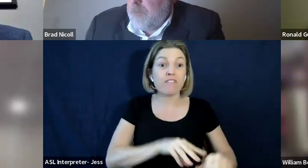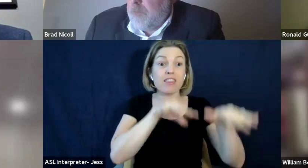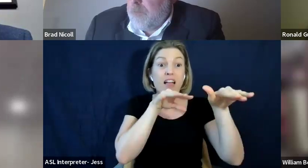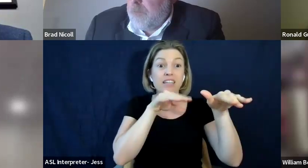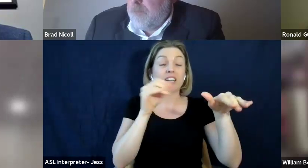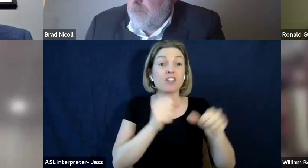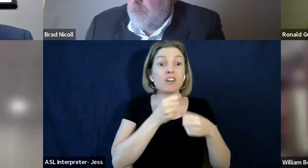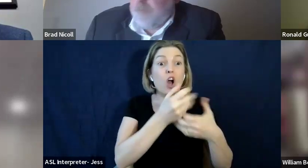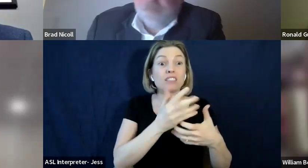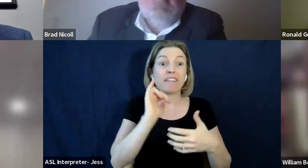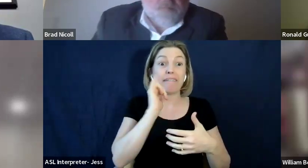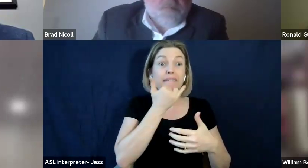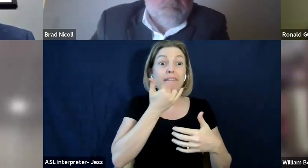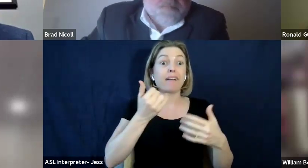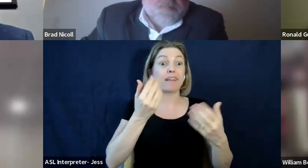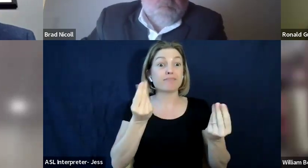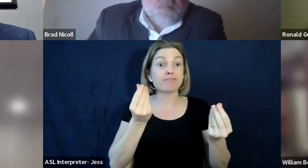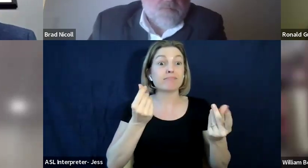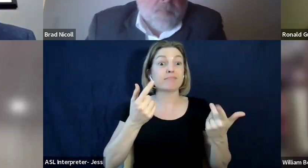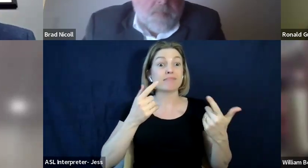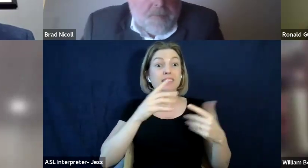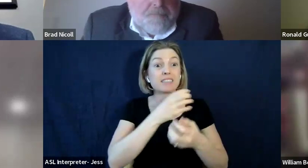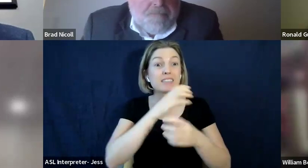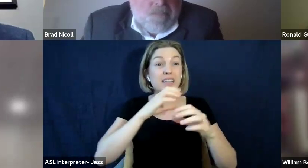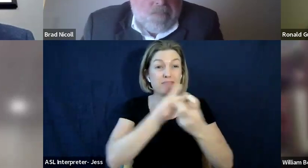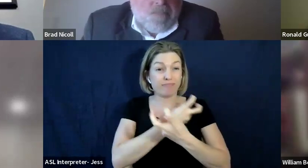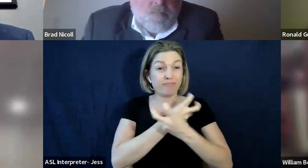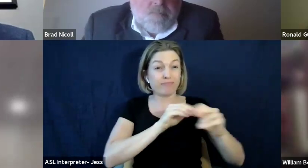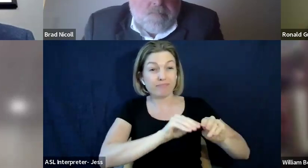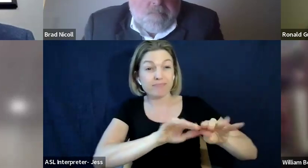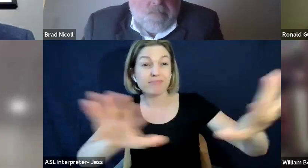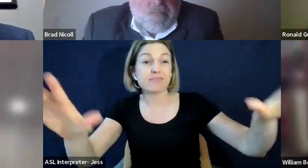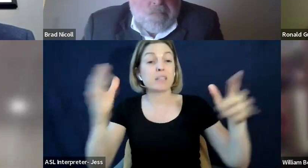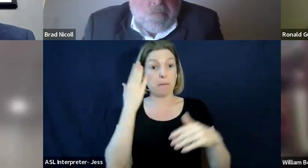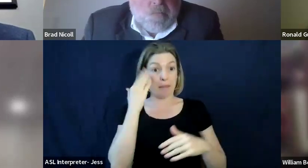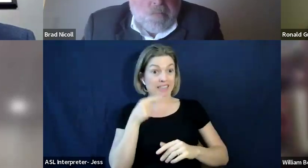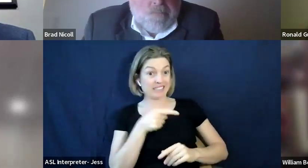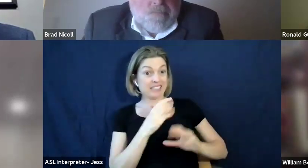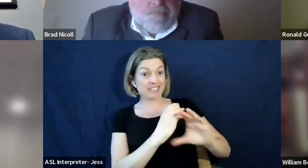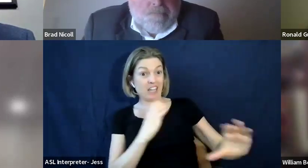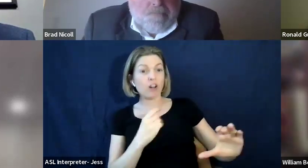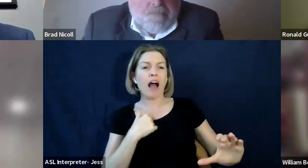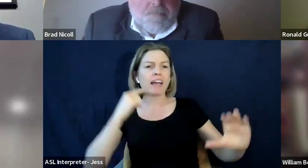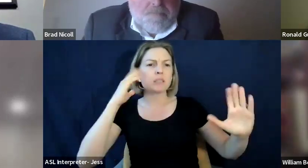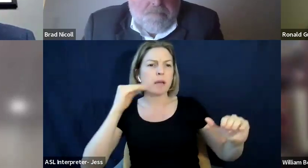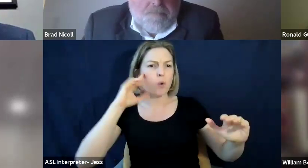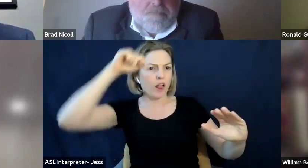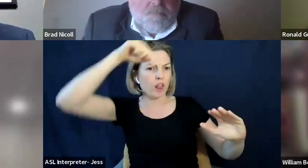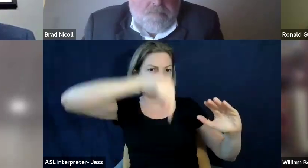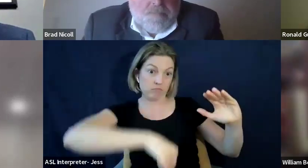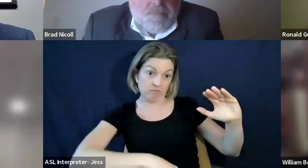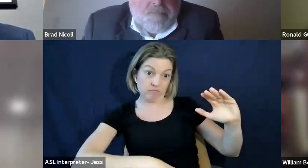inadvertent release of material. It being a tunnel, I expect that it's going to be a low point.